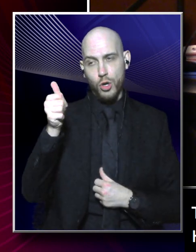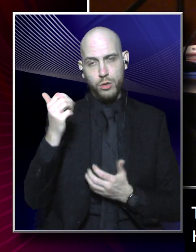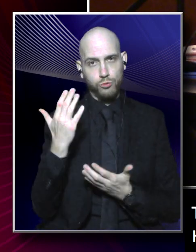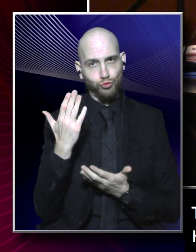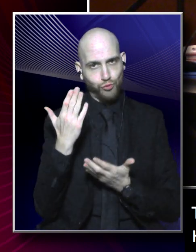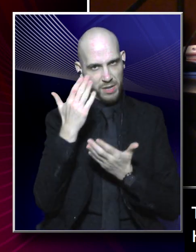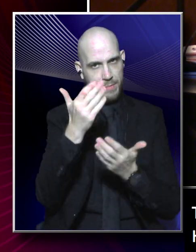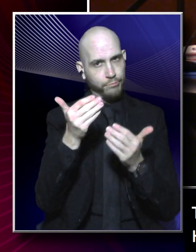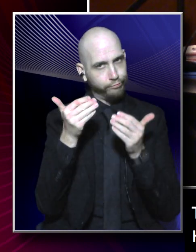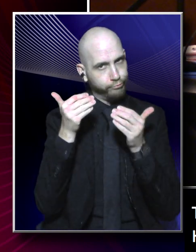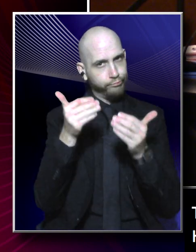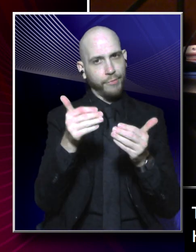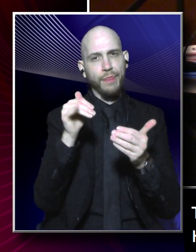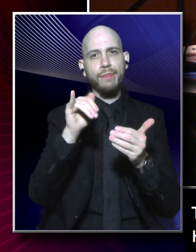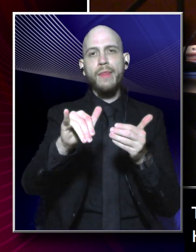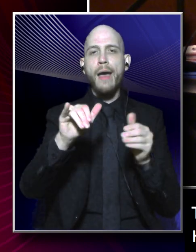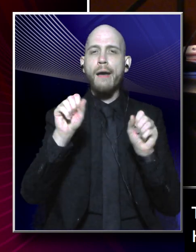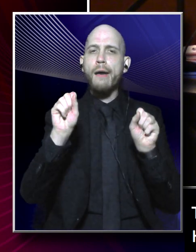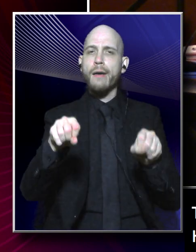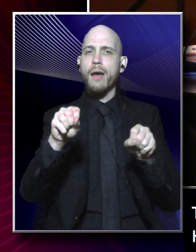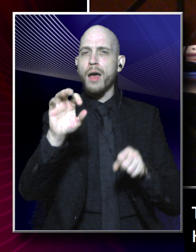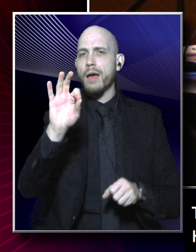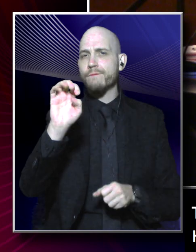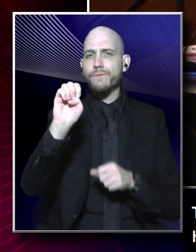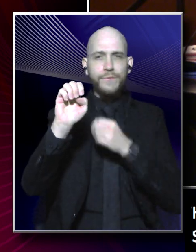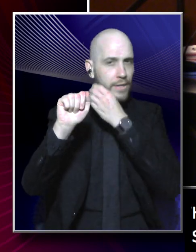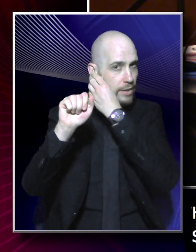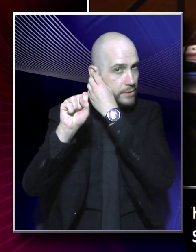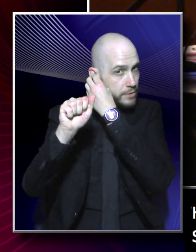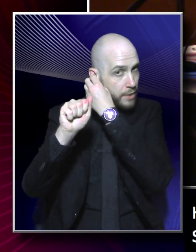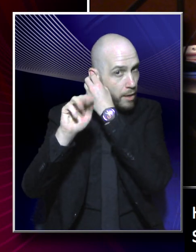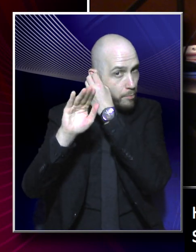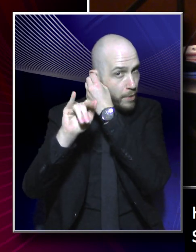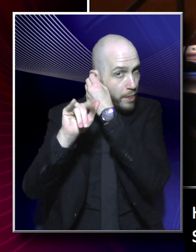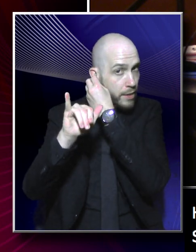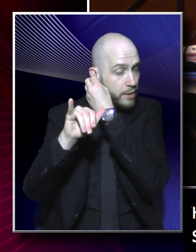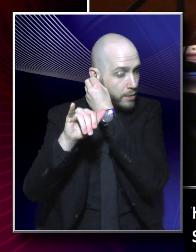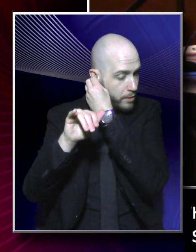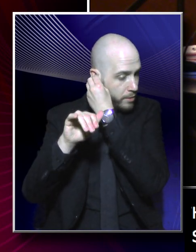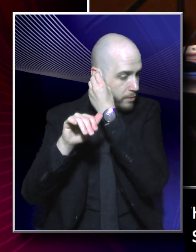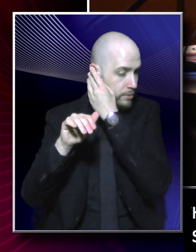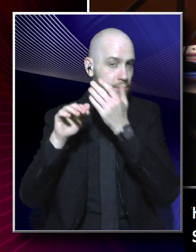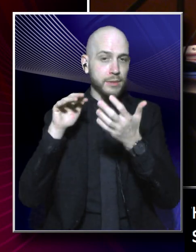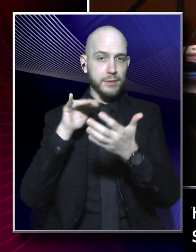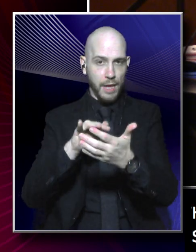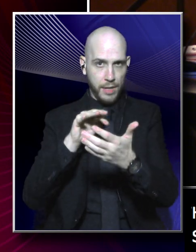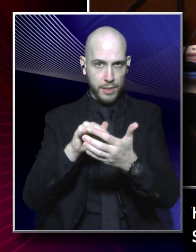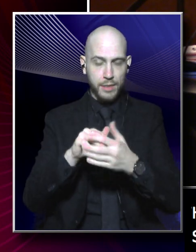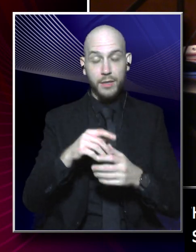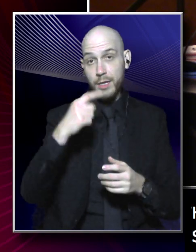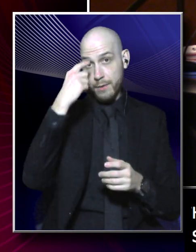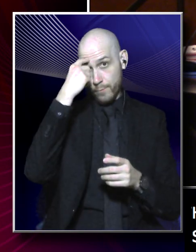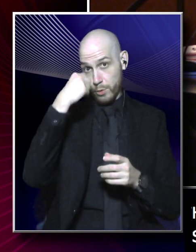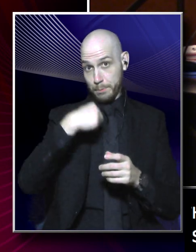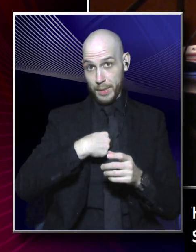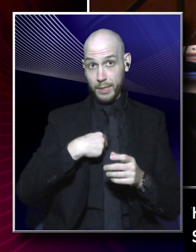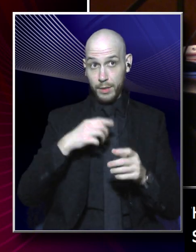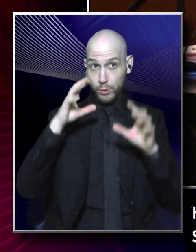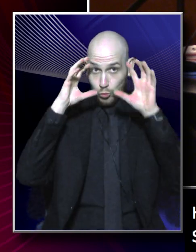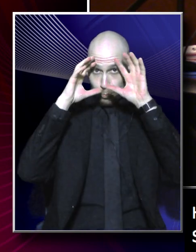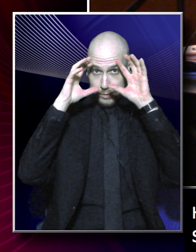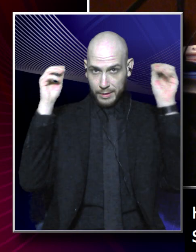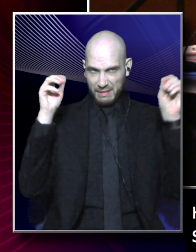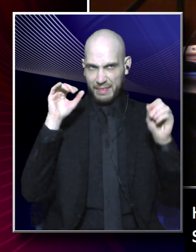as a superintendent, that seemed to be the most objective way